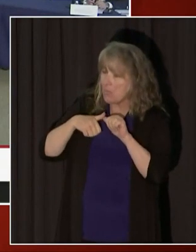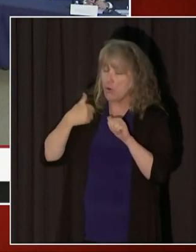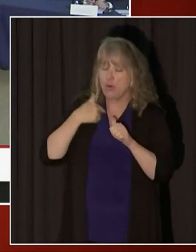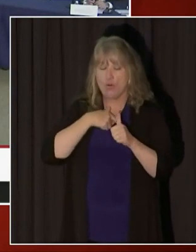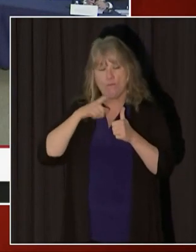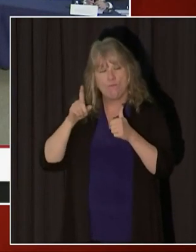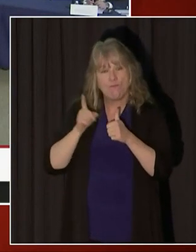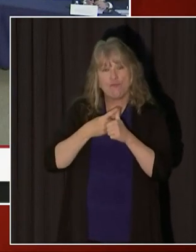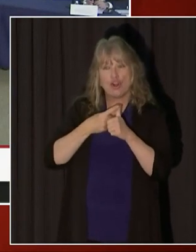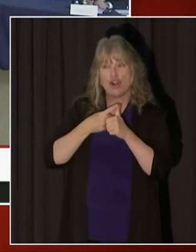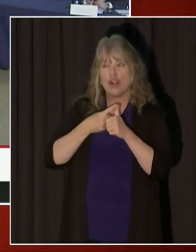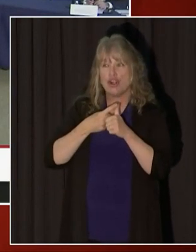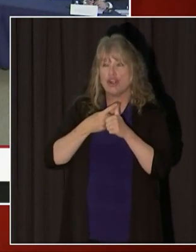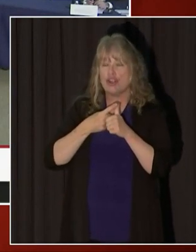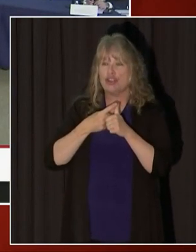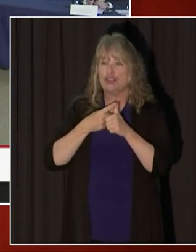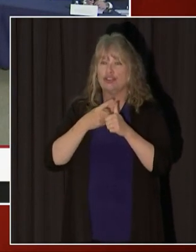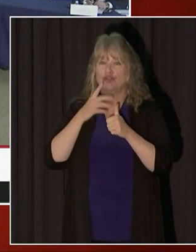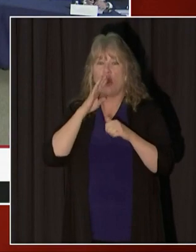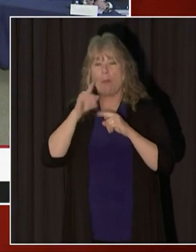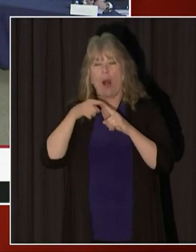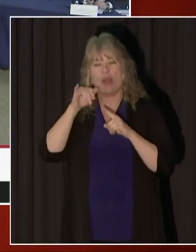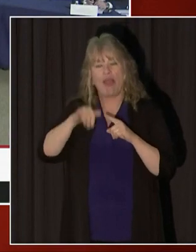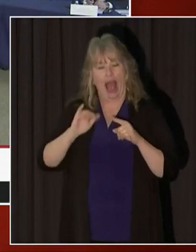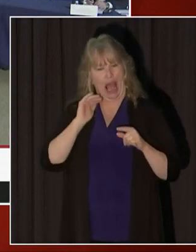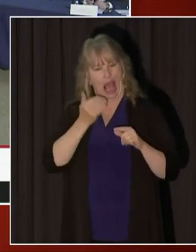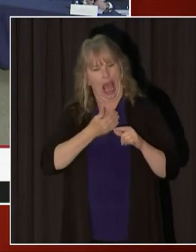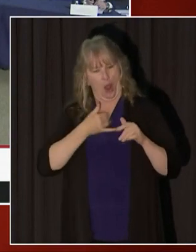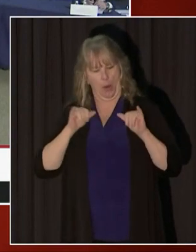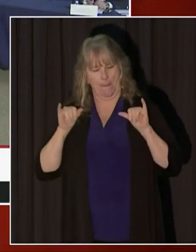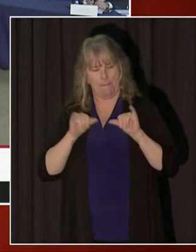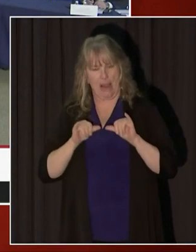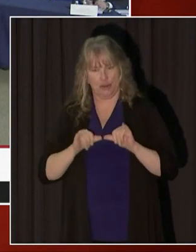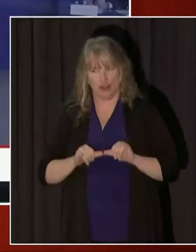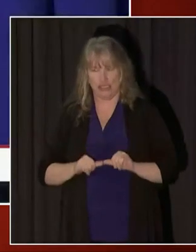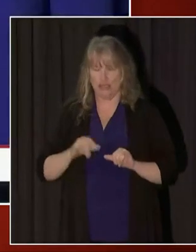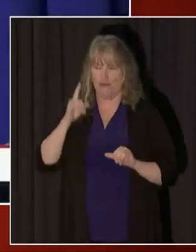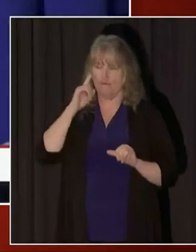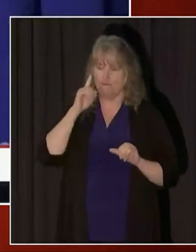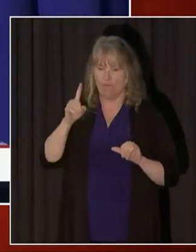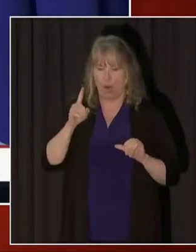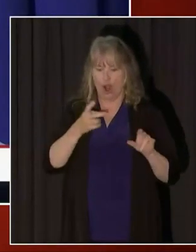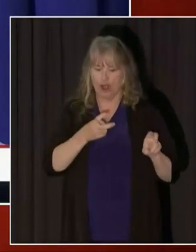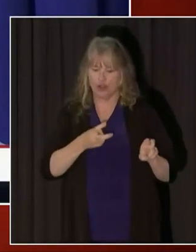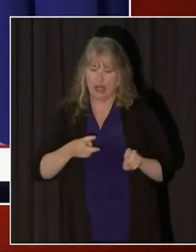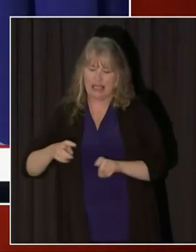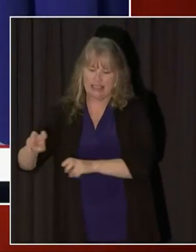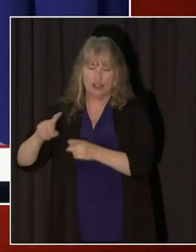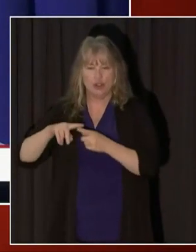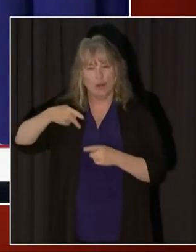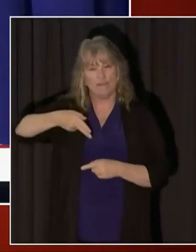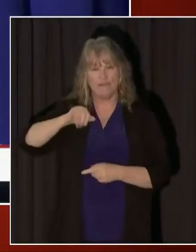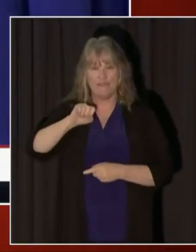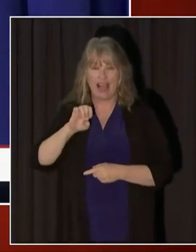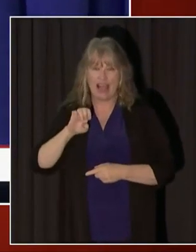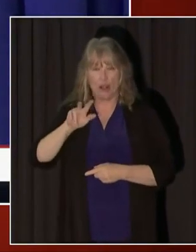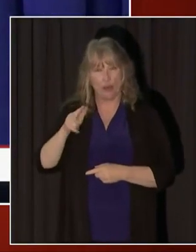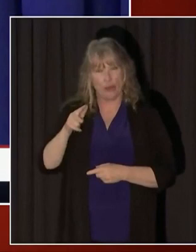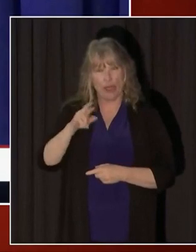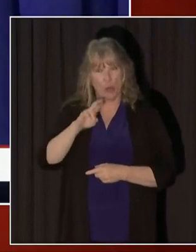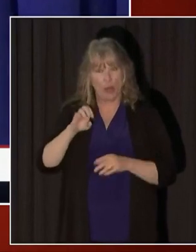talked about in a more concrete way our metrics for transitioning into a phased reopening, we